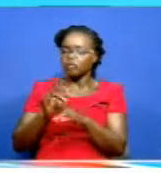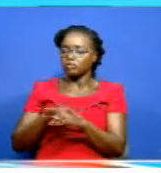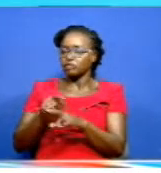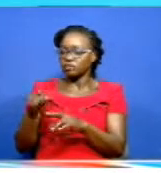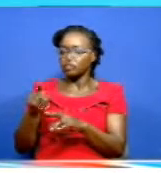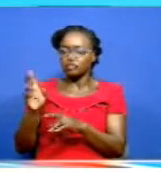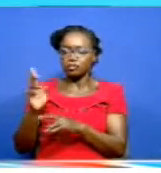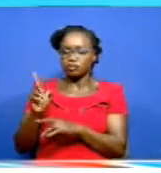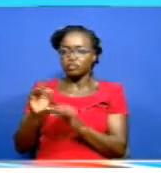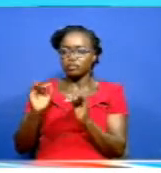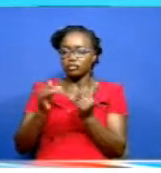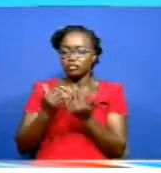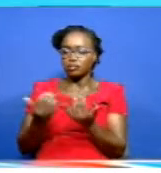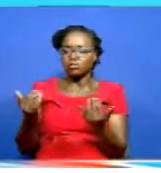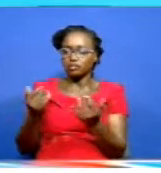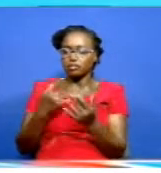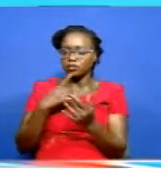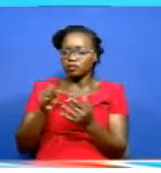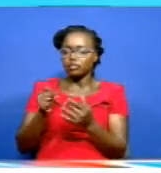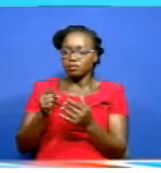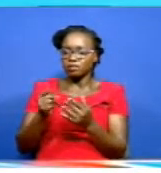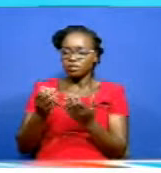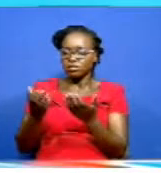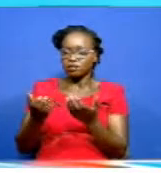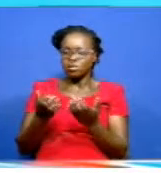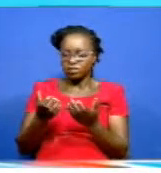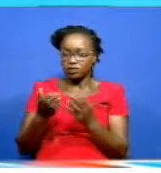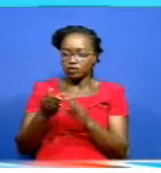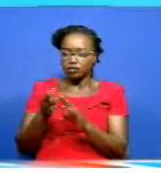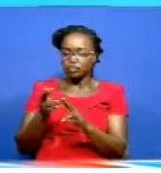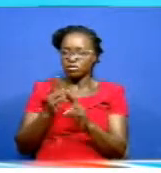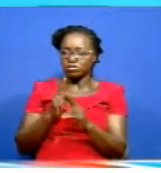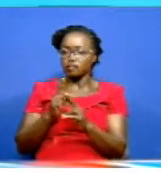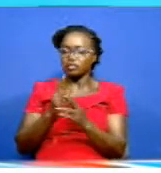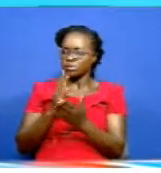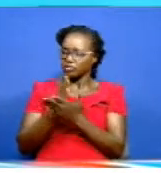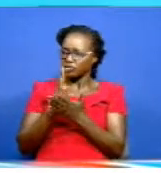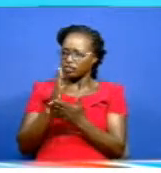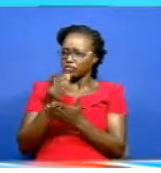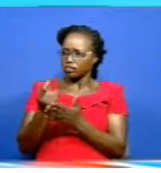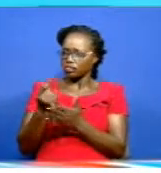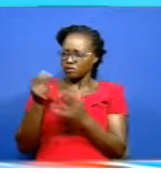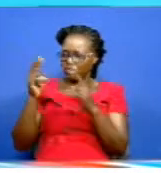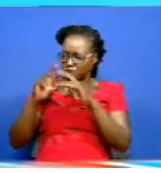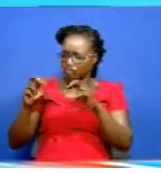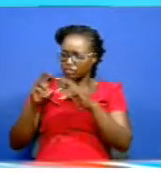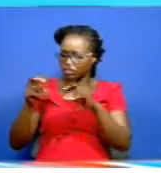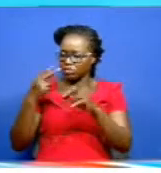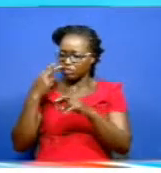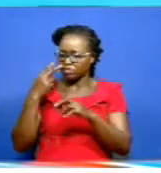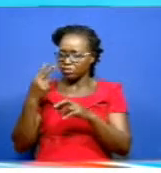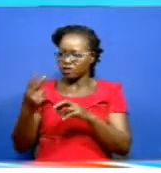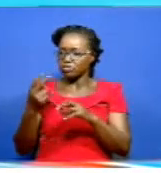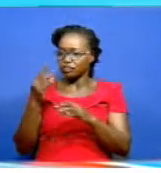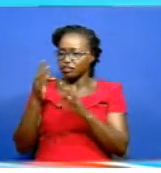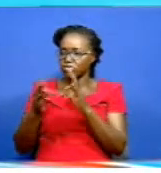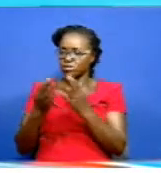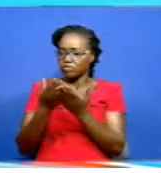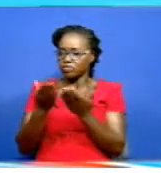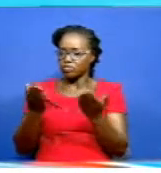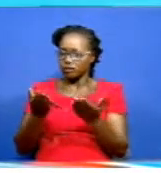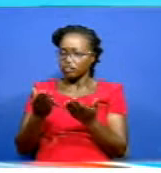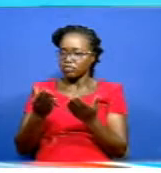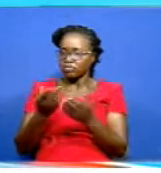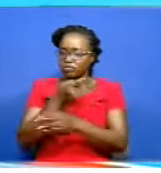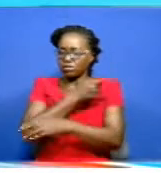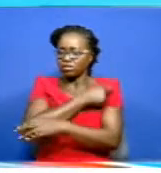a completely new thing. So that's why maybe they are halting to just be able to investigate to see if this